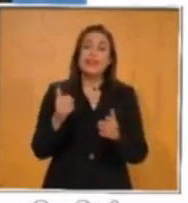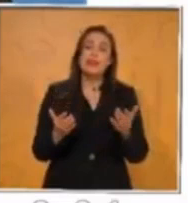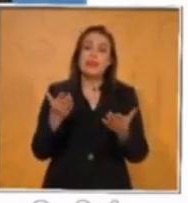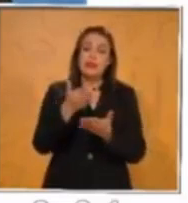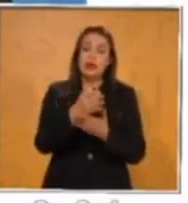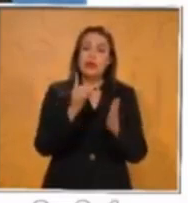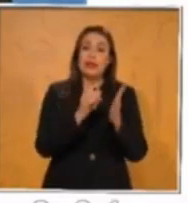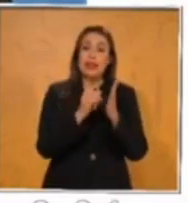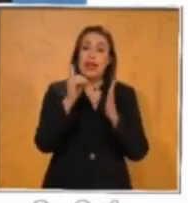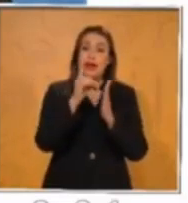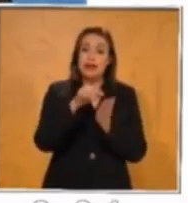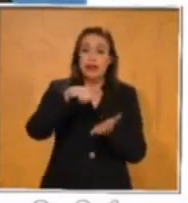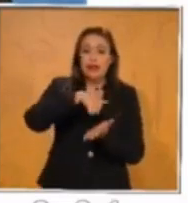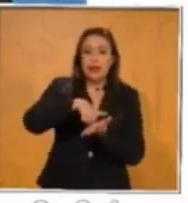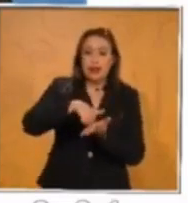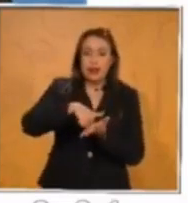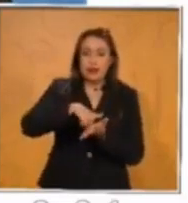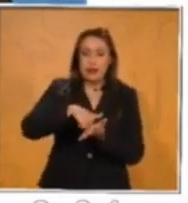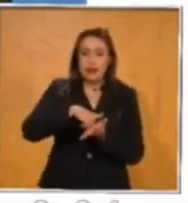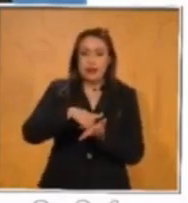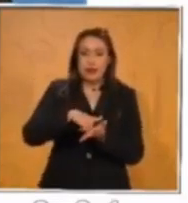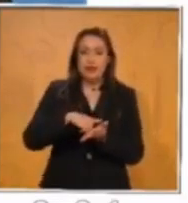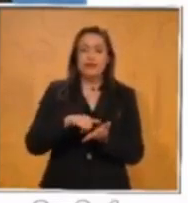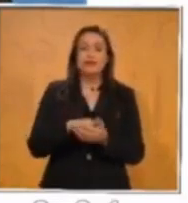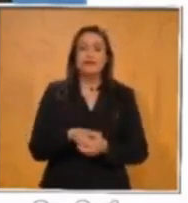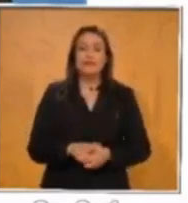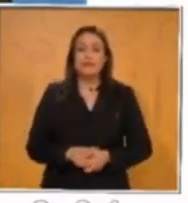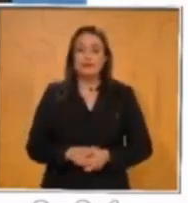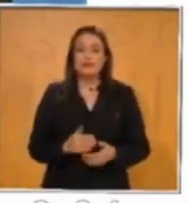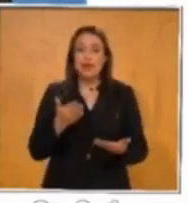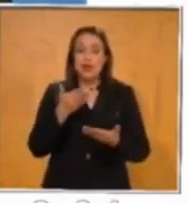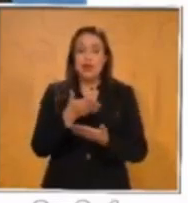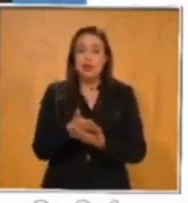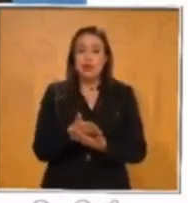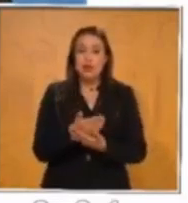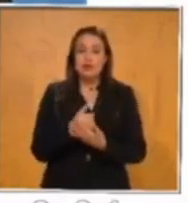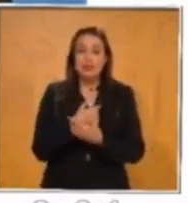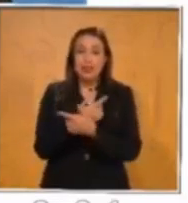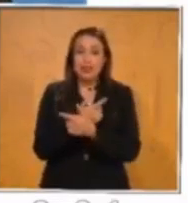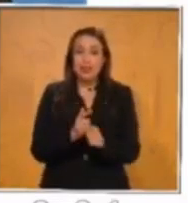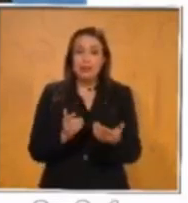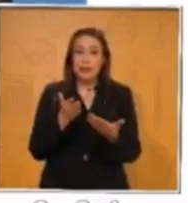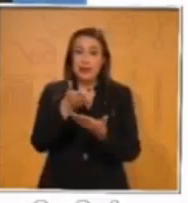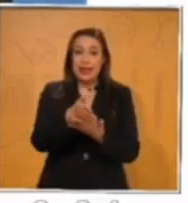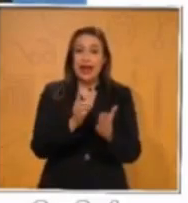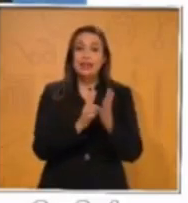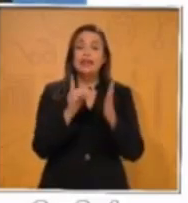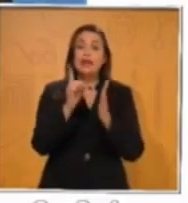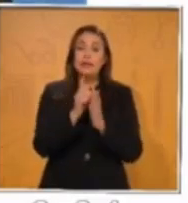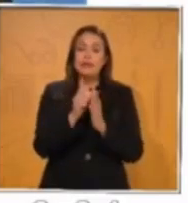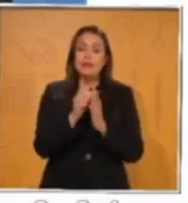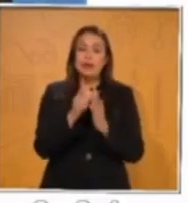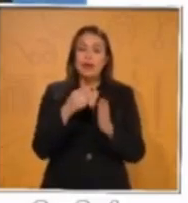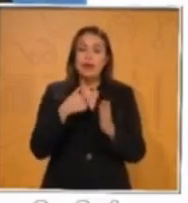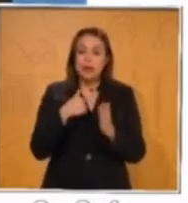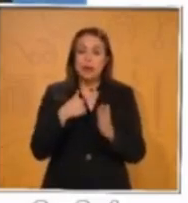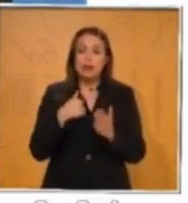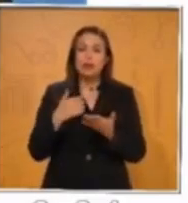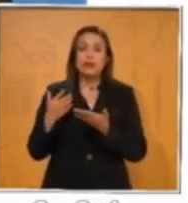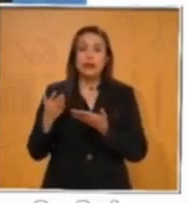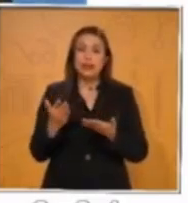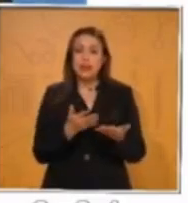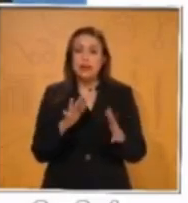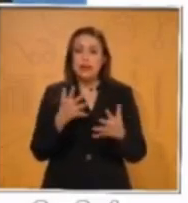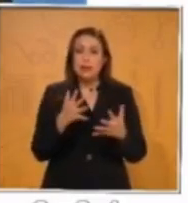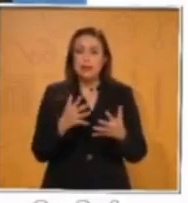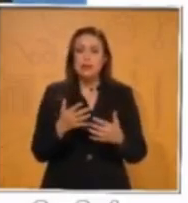city. We took a taxi to her apartment. It was just 10 minutes